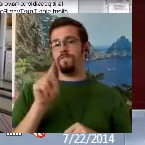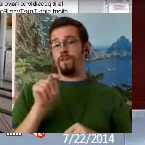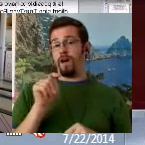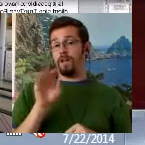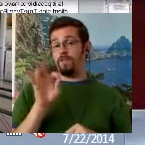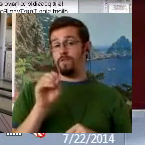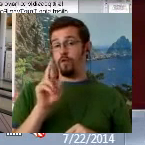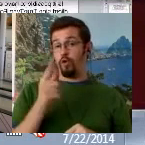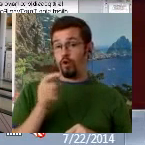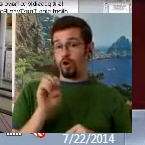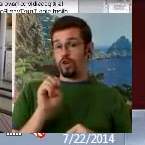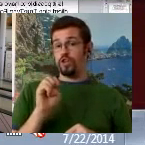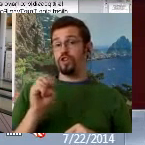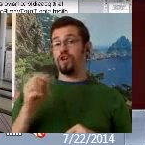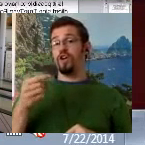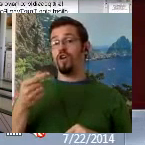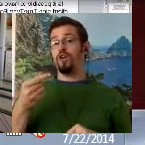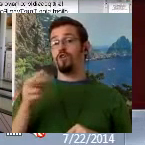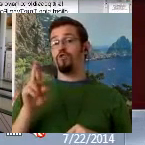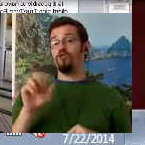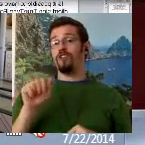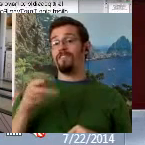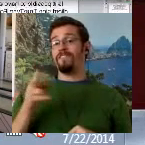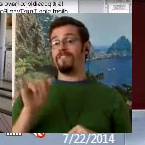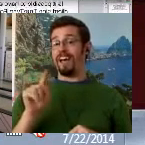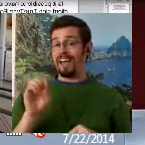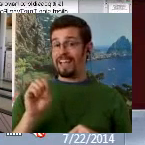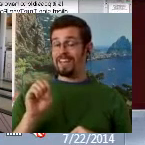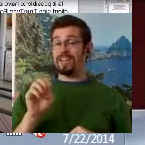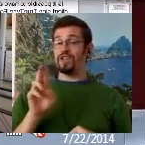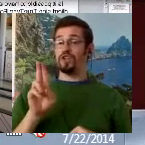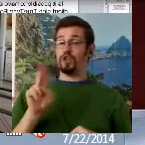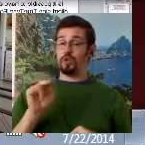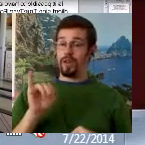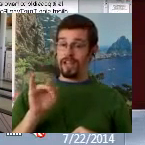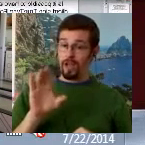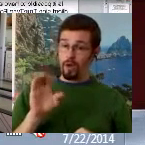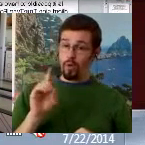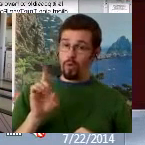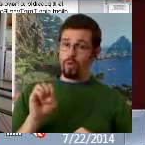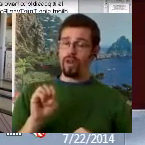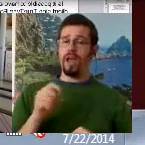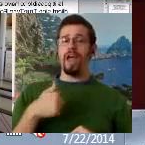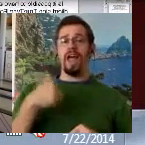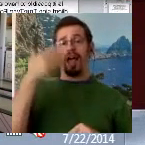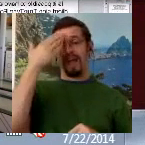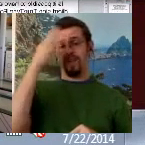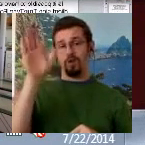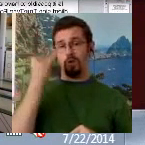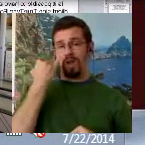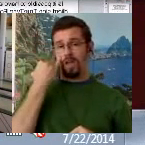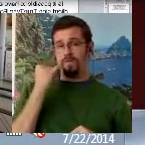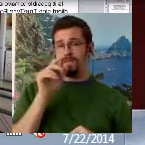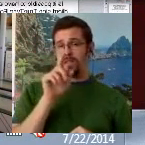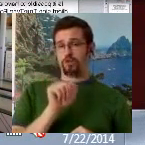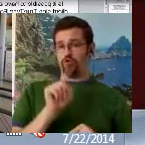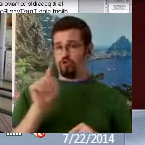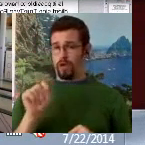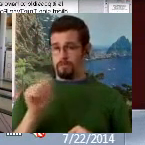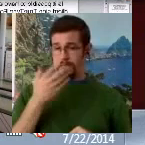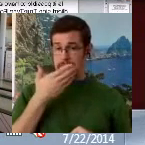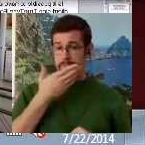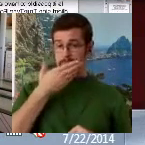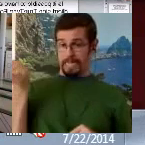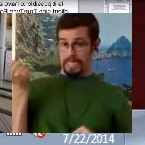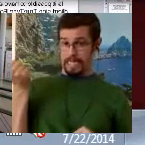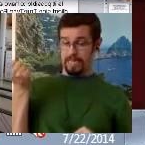Graphite and the TrueType font. I'm not sure if TrueType is the best format, and I'm not sure if this is